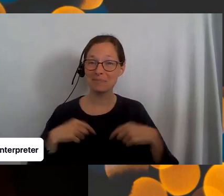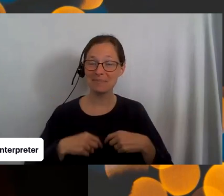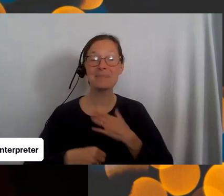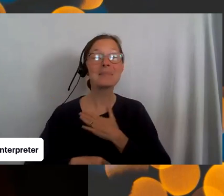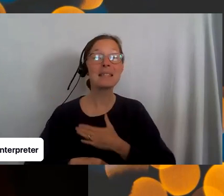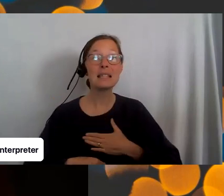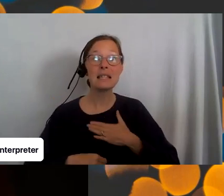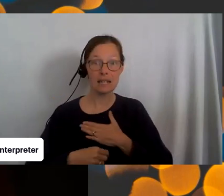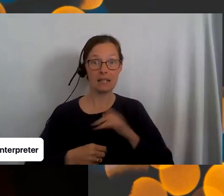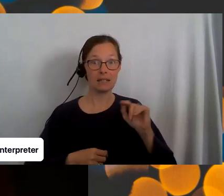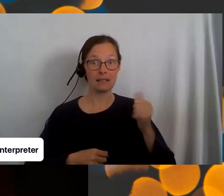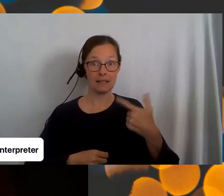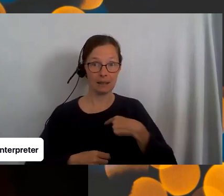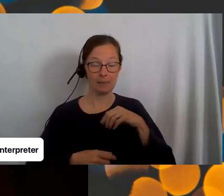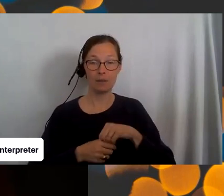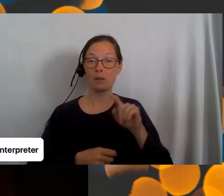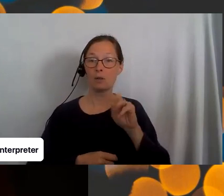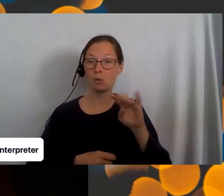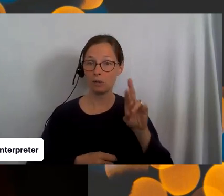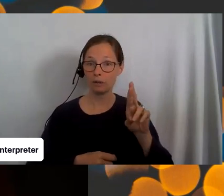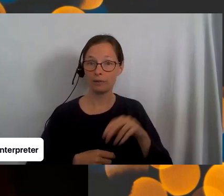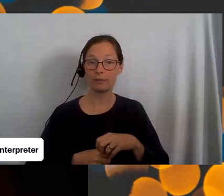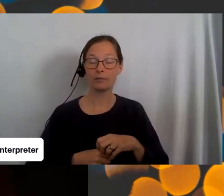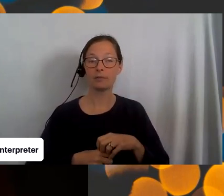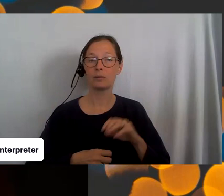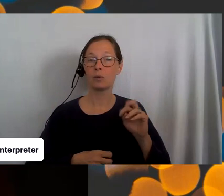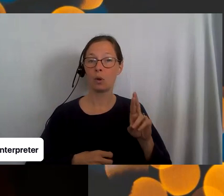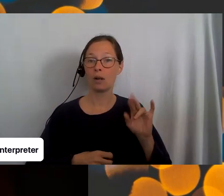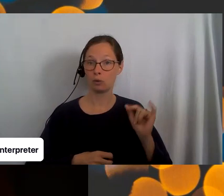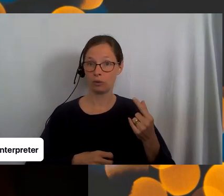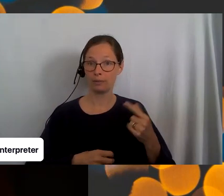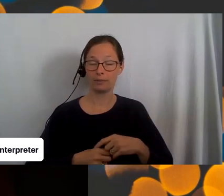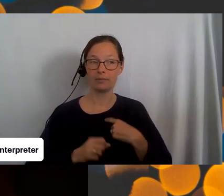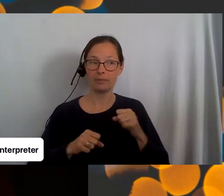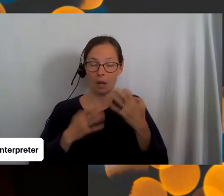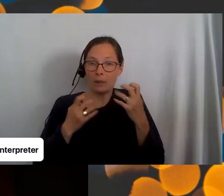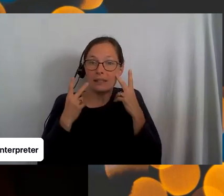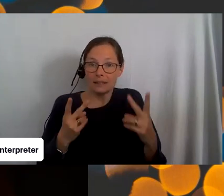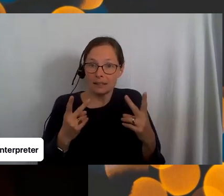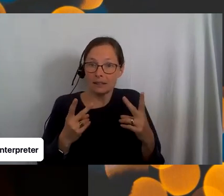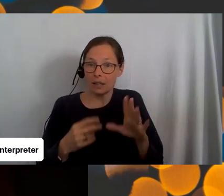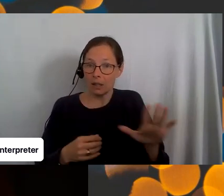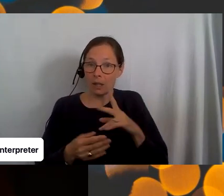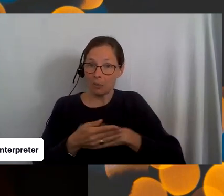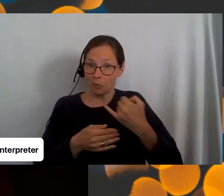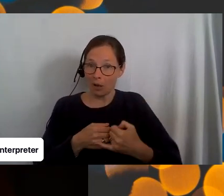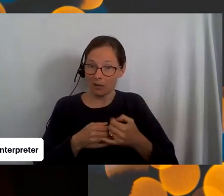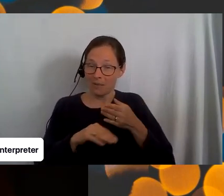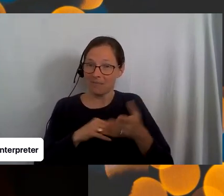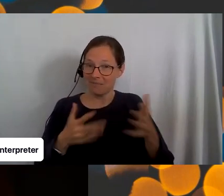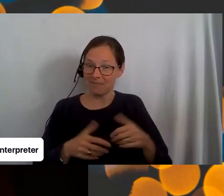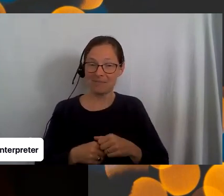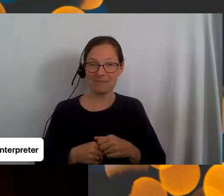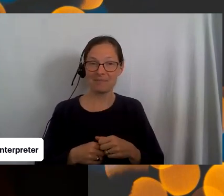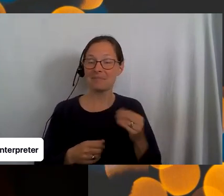Please tag me on Twitter or Instagram so I can see your little projects when they're done, whatever they are.